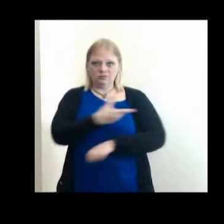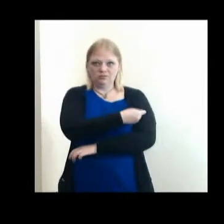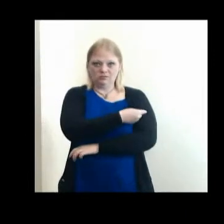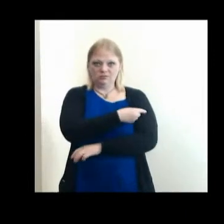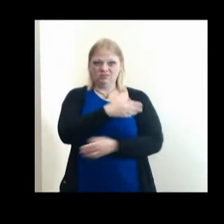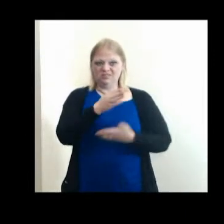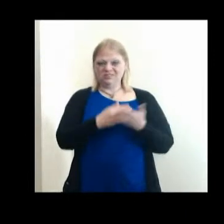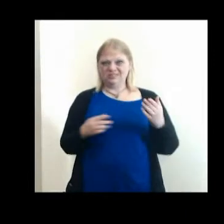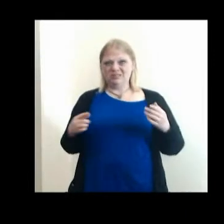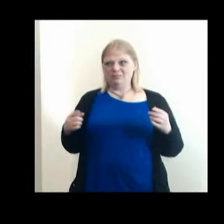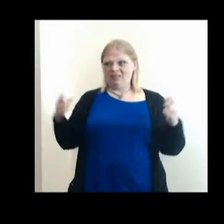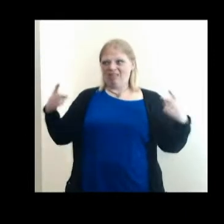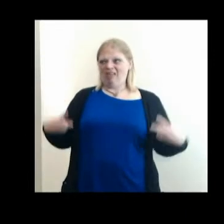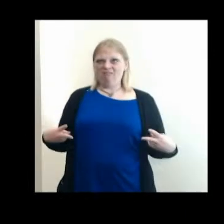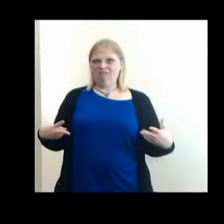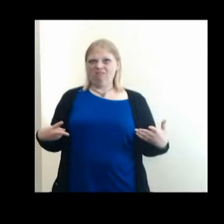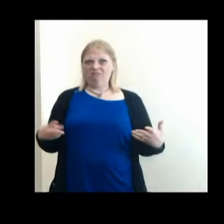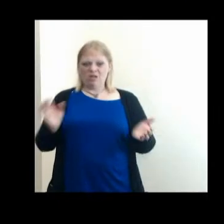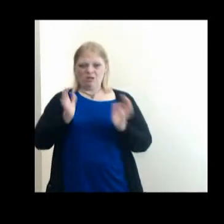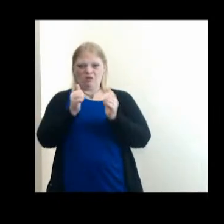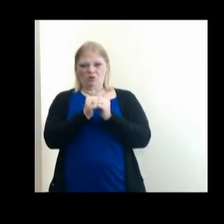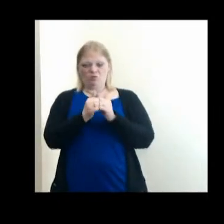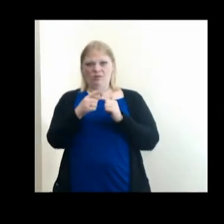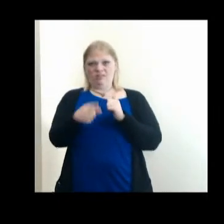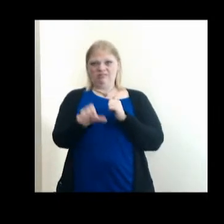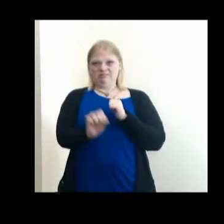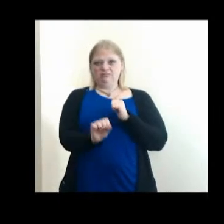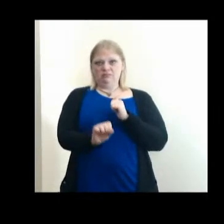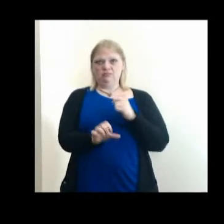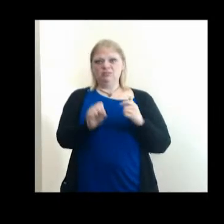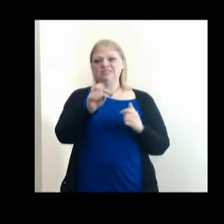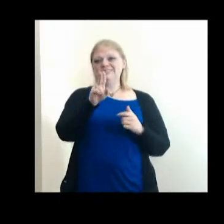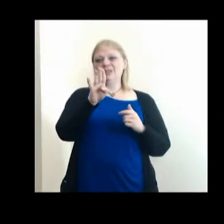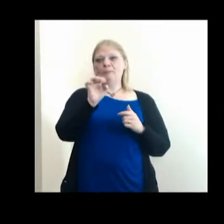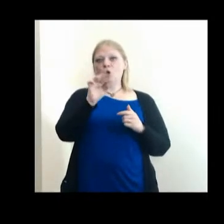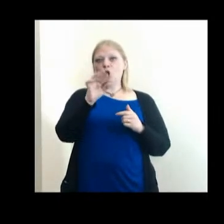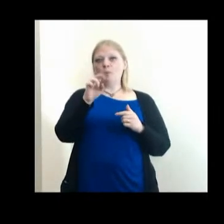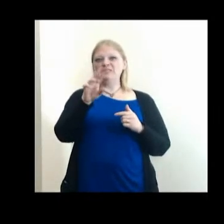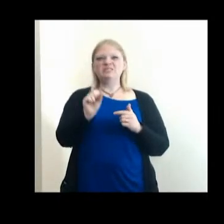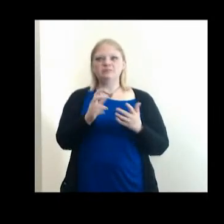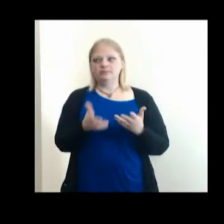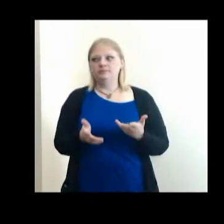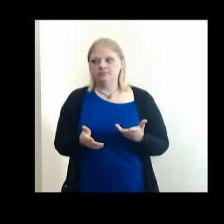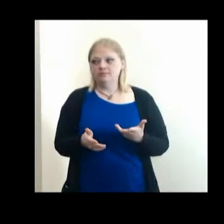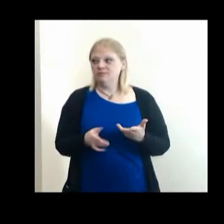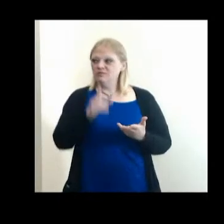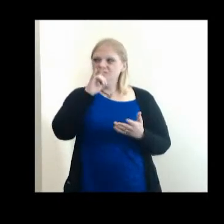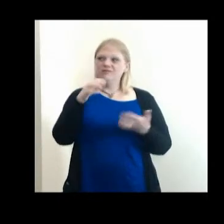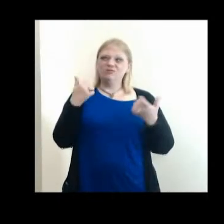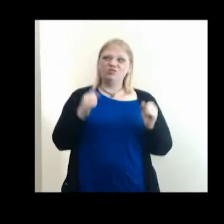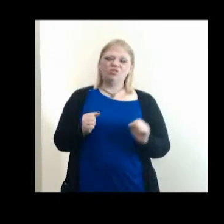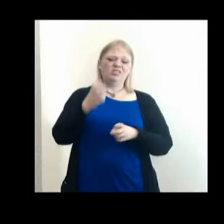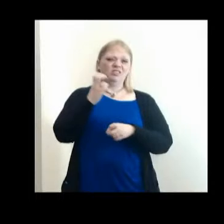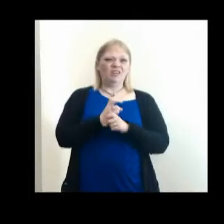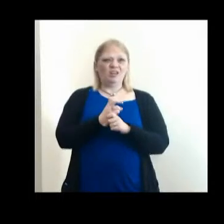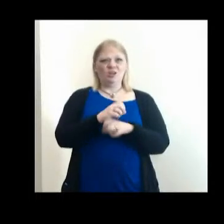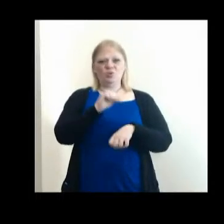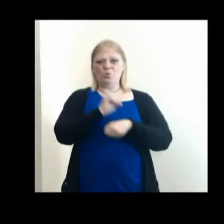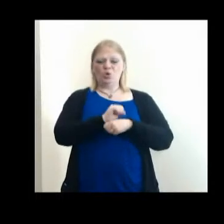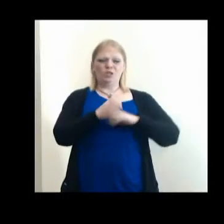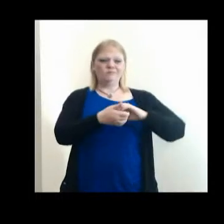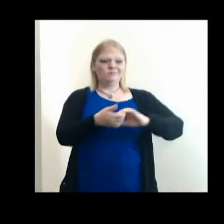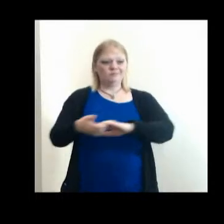are half of that of what we're seeing in the suburbs, more affluent suburbs. So we're really trying hard to work with our